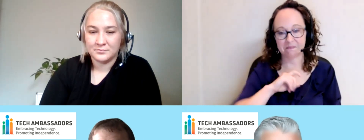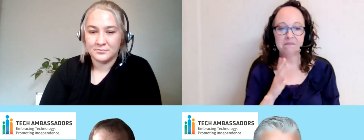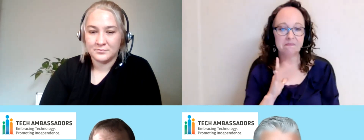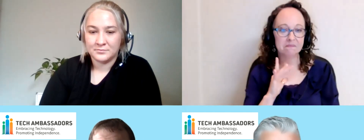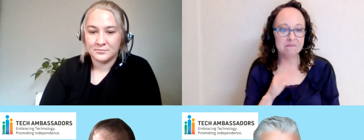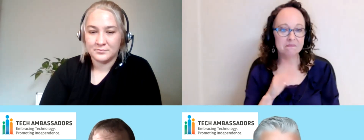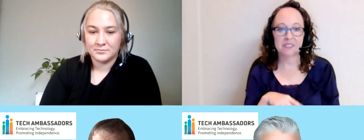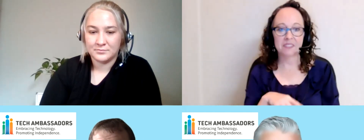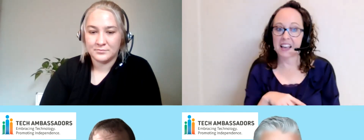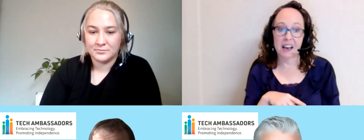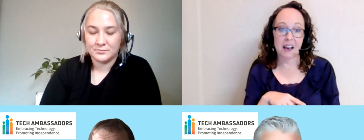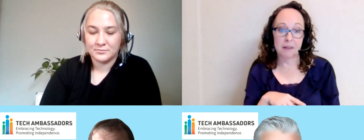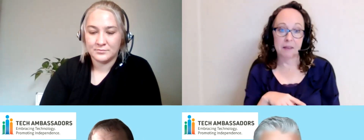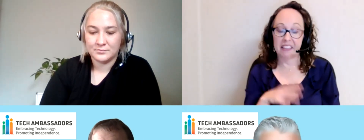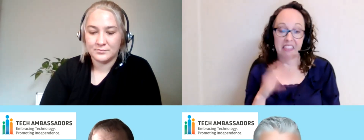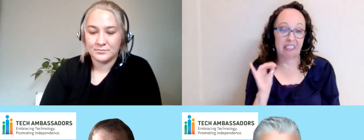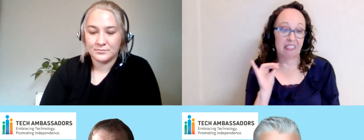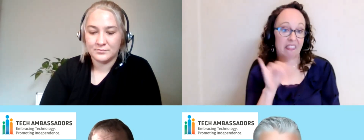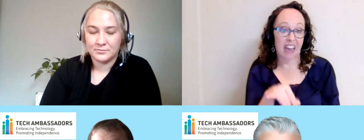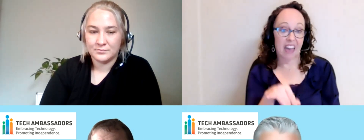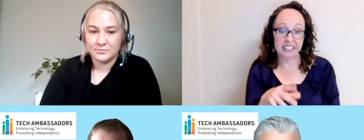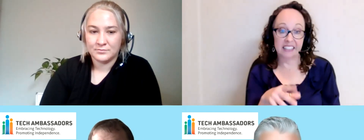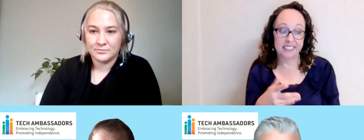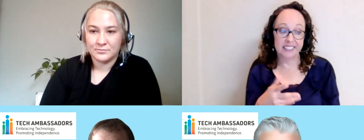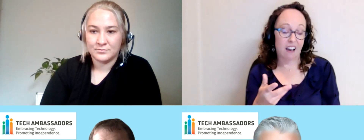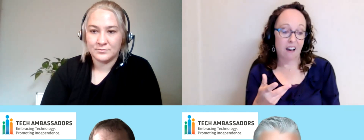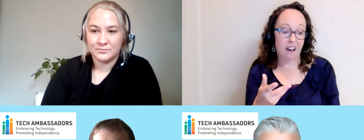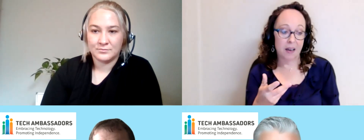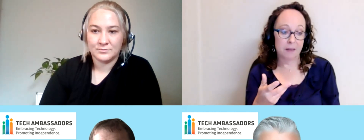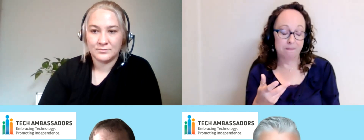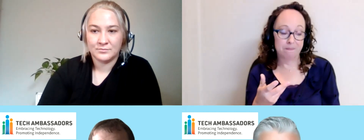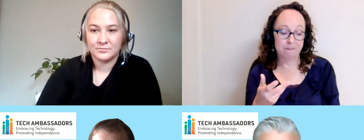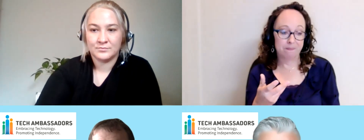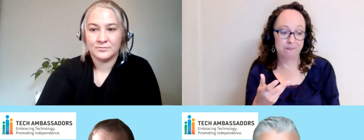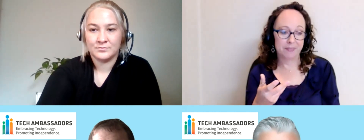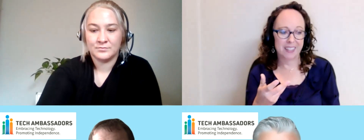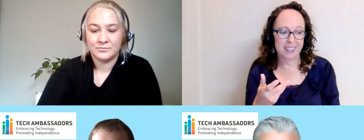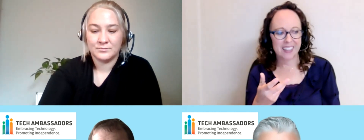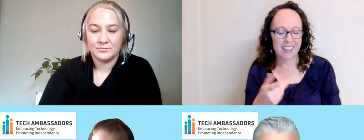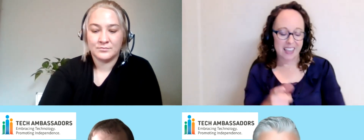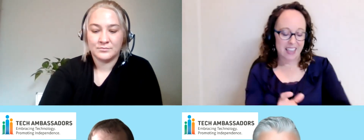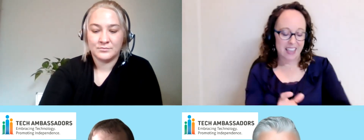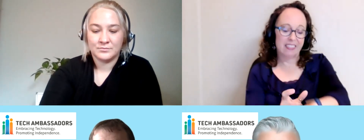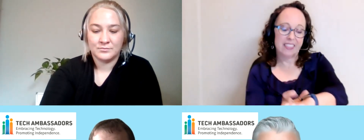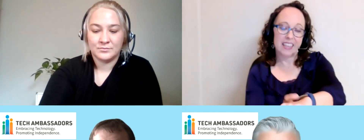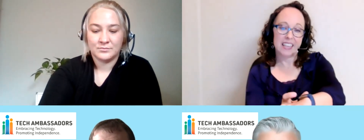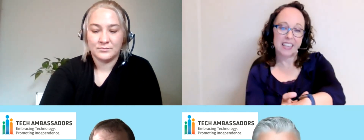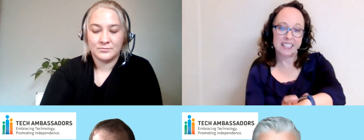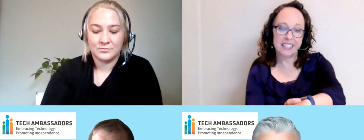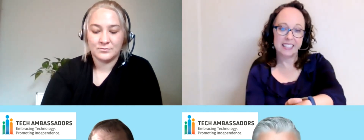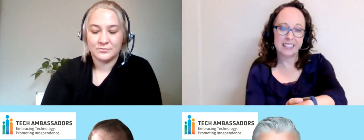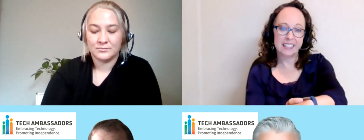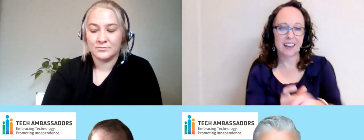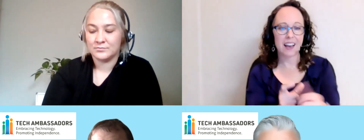has helped me, not necessarily with, like,